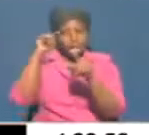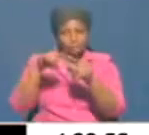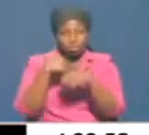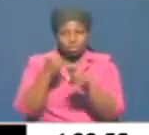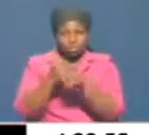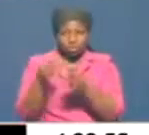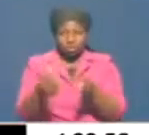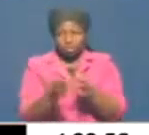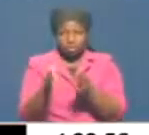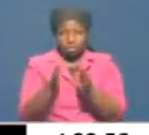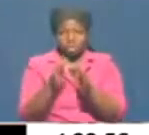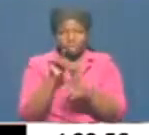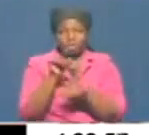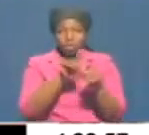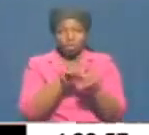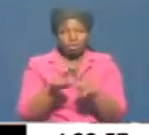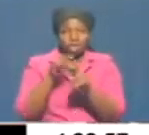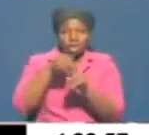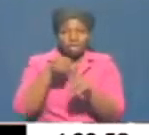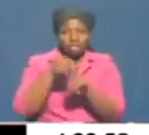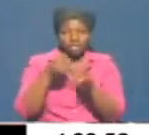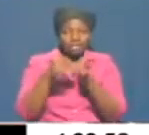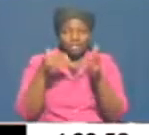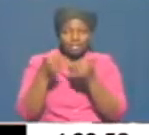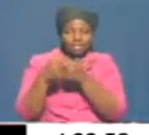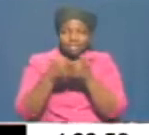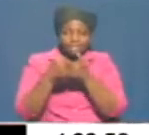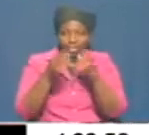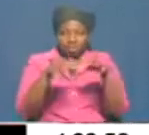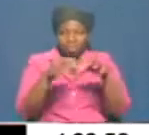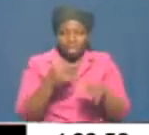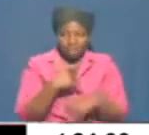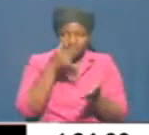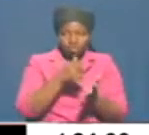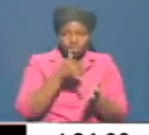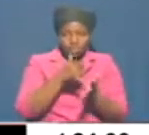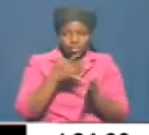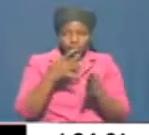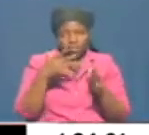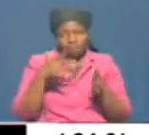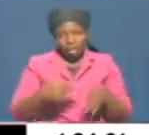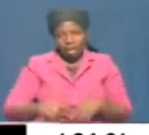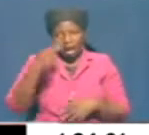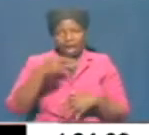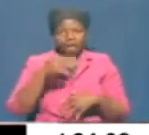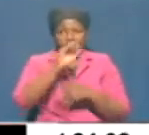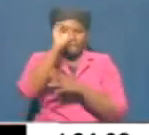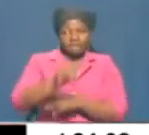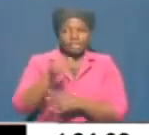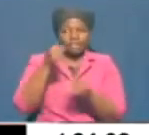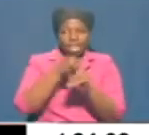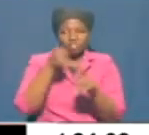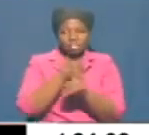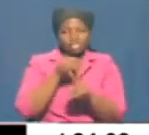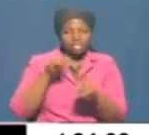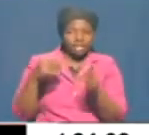The festival also advocates against the challenges faced by the community, including high rates of violence against women and teenage pregnancies, to provide